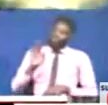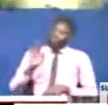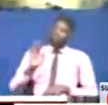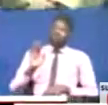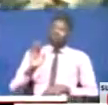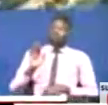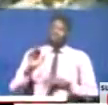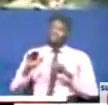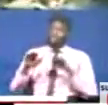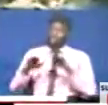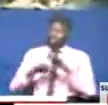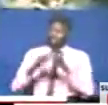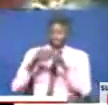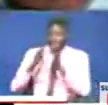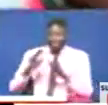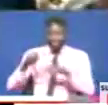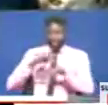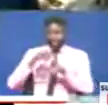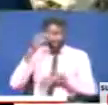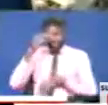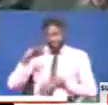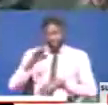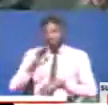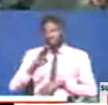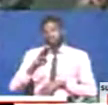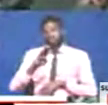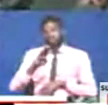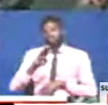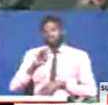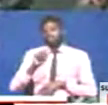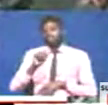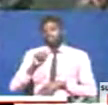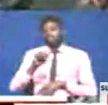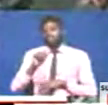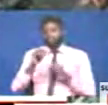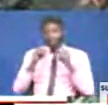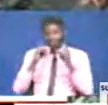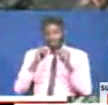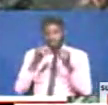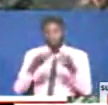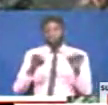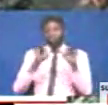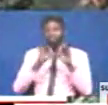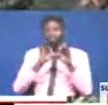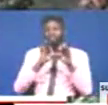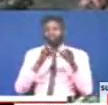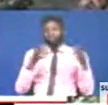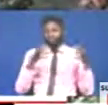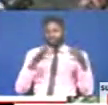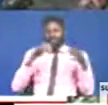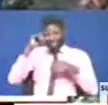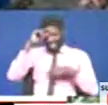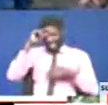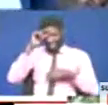National Assembly, Owen Baya, argues it's critical for the ruling party to have the majority command in the house, and it will therefore